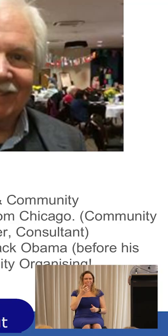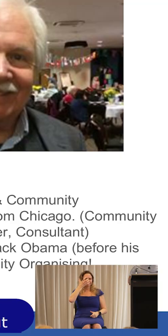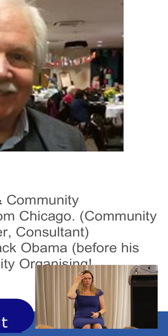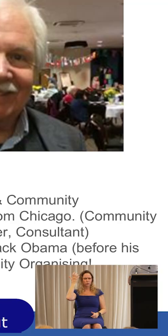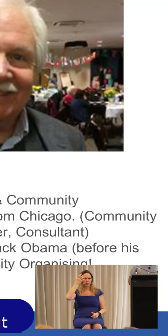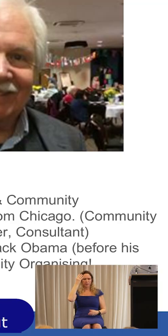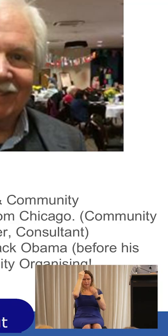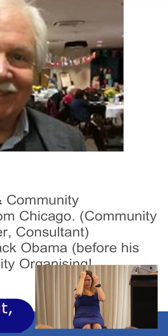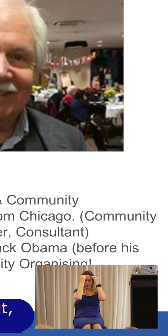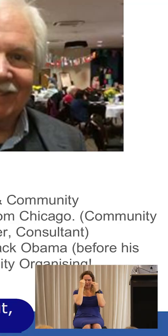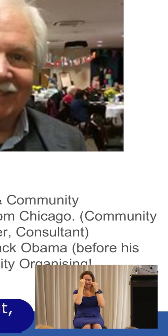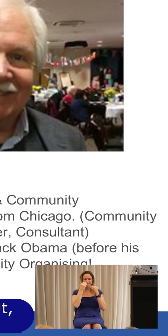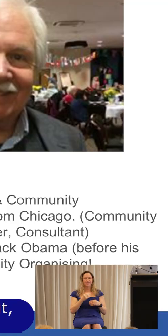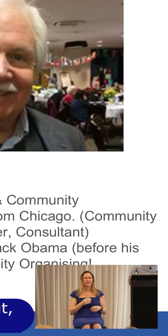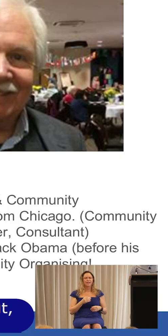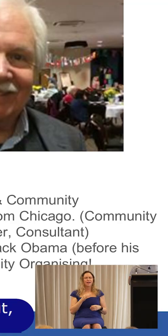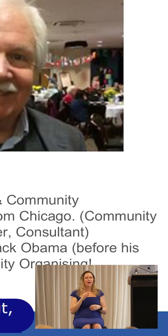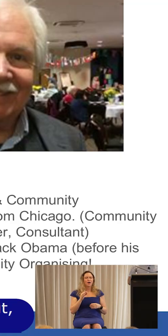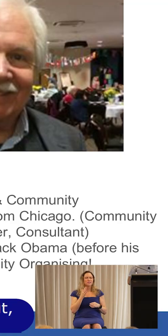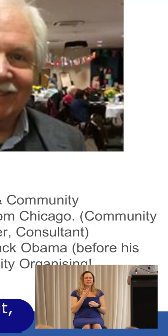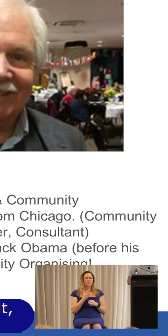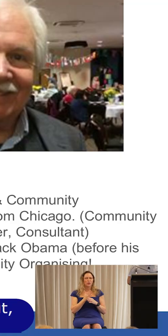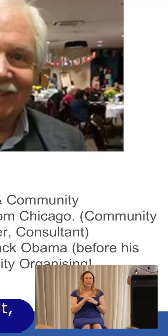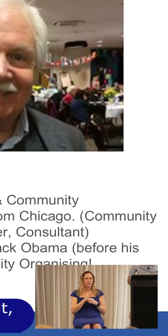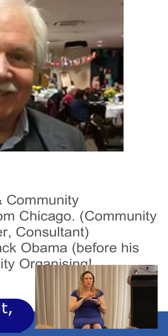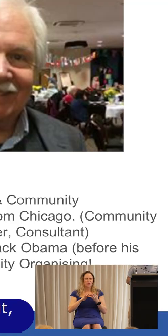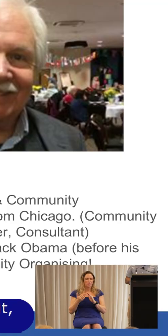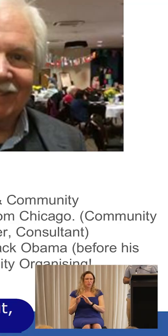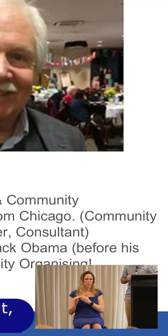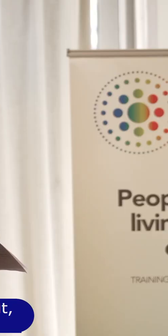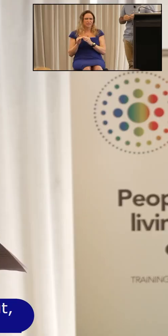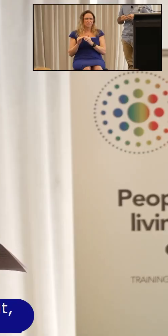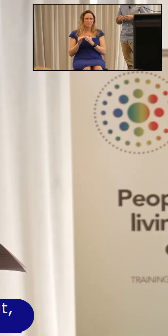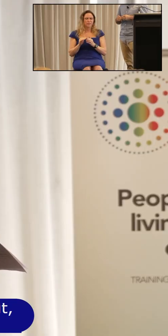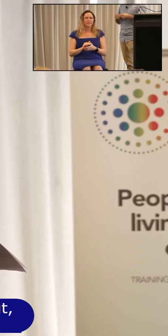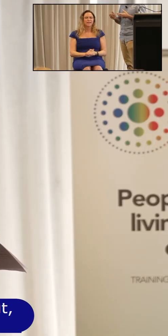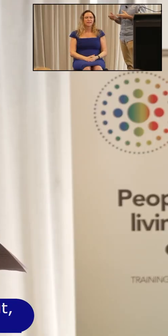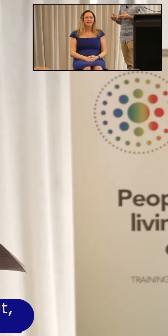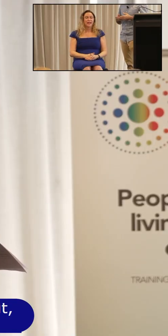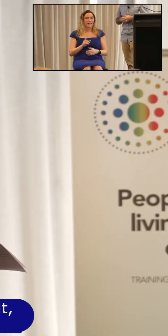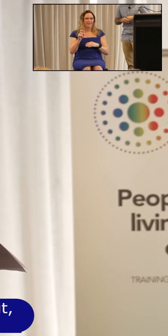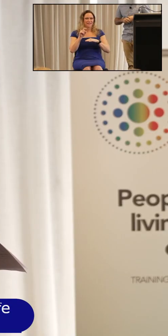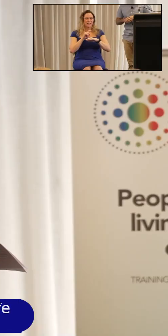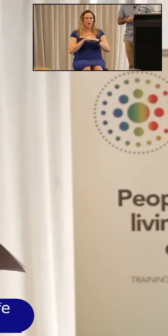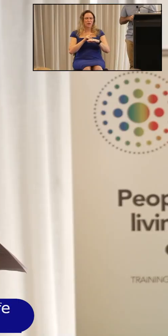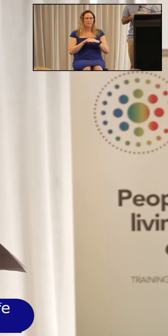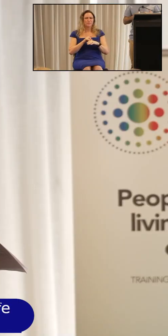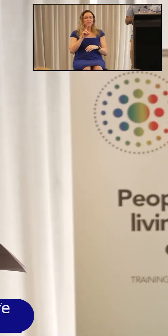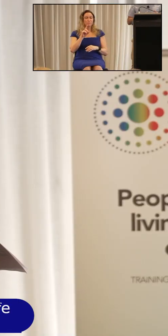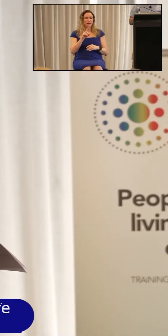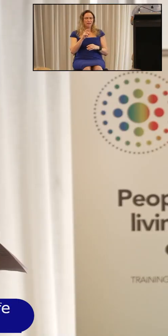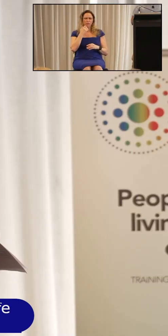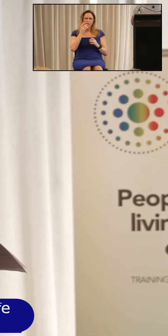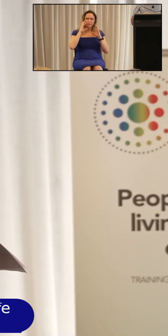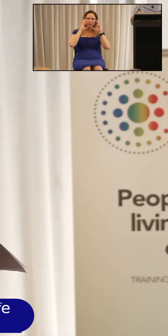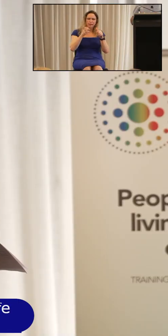I was not working in community life at the time, but that's always been a passion and an interest of